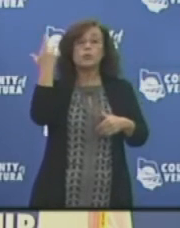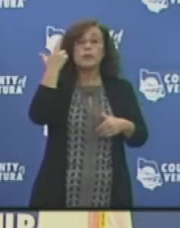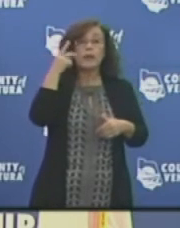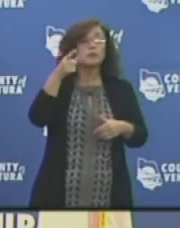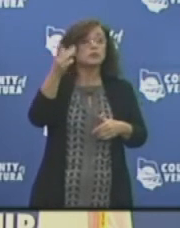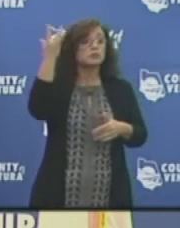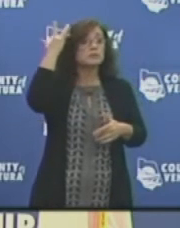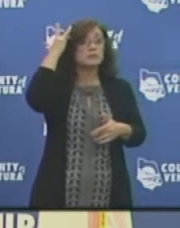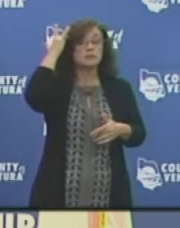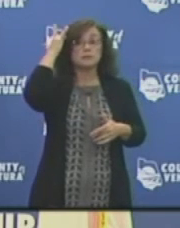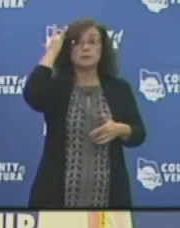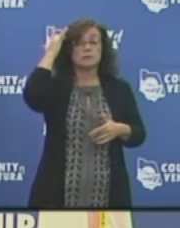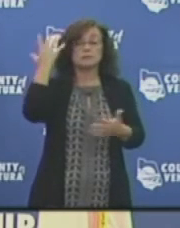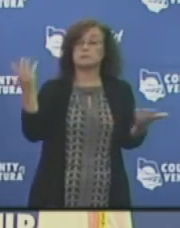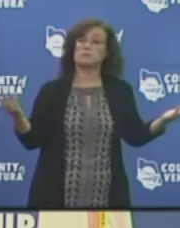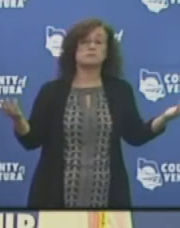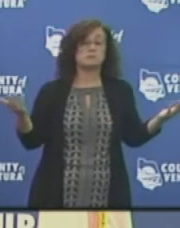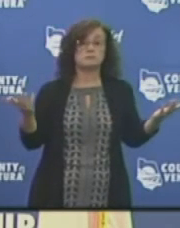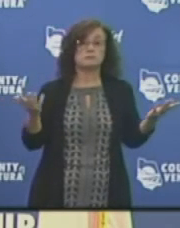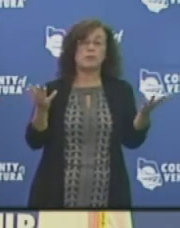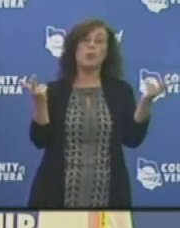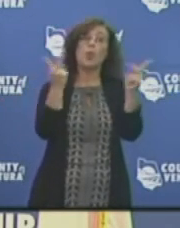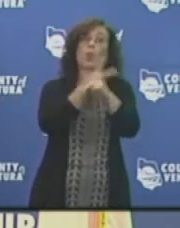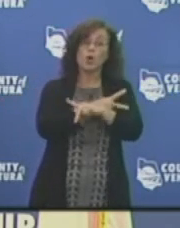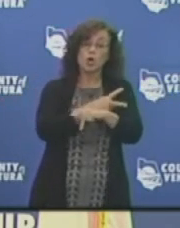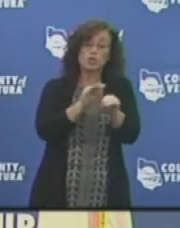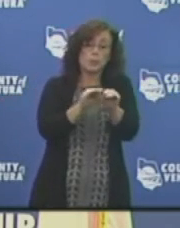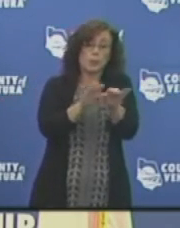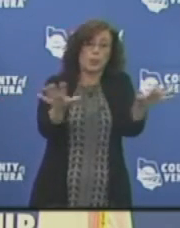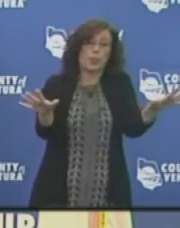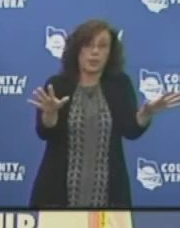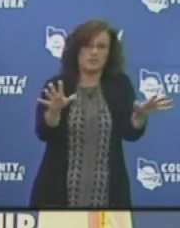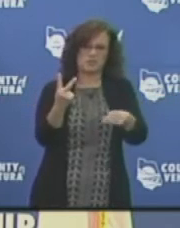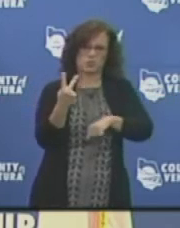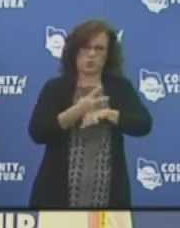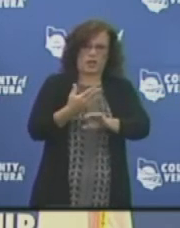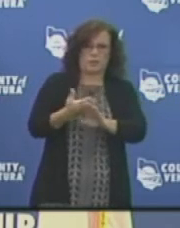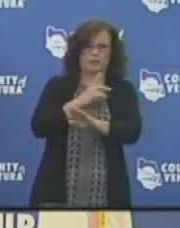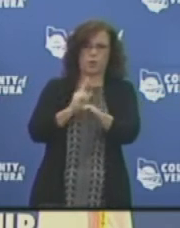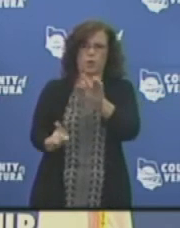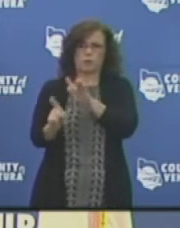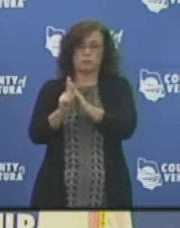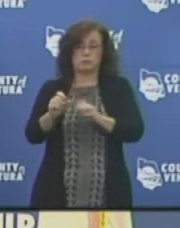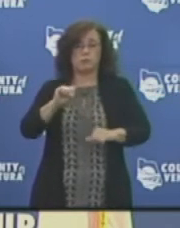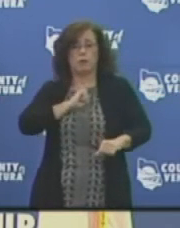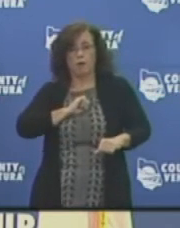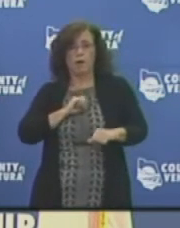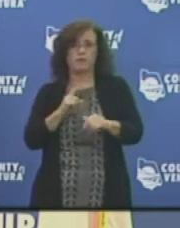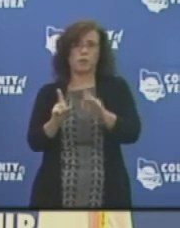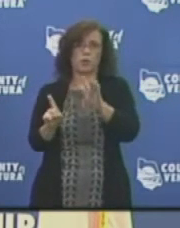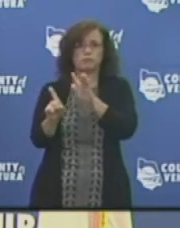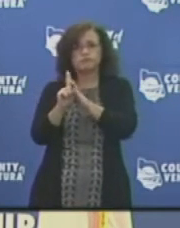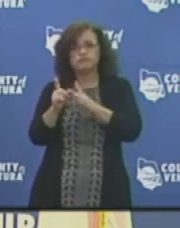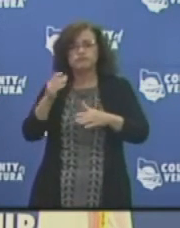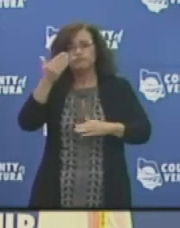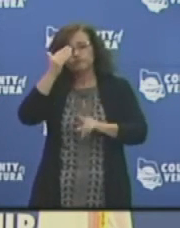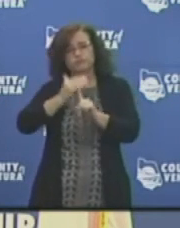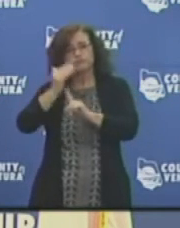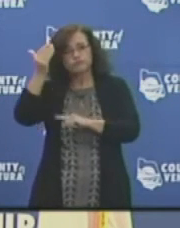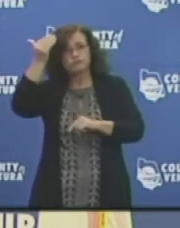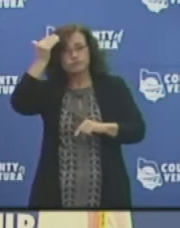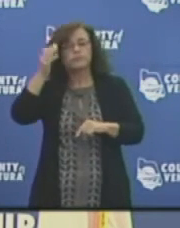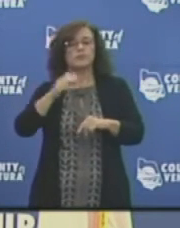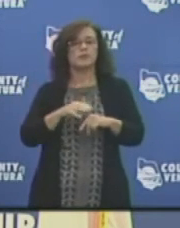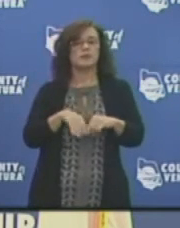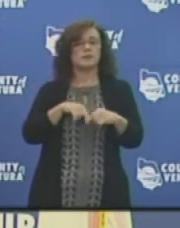most contagious period during this disease is the 2 days before you have any symptoms and the 2 days after you